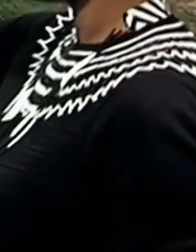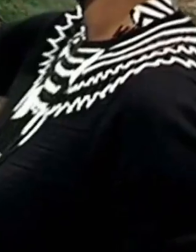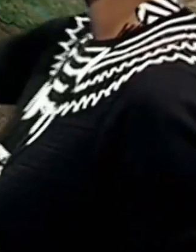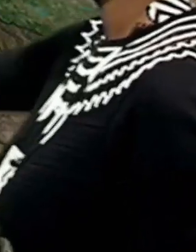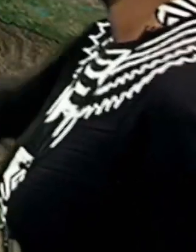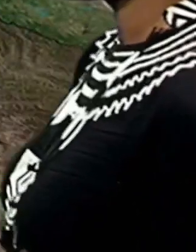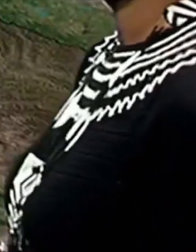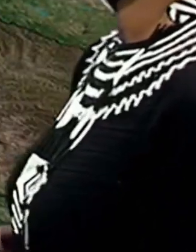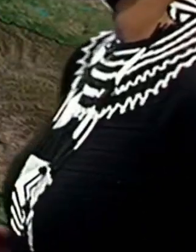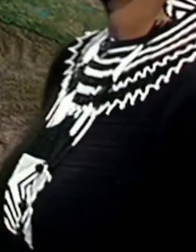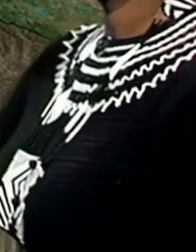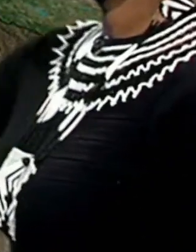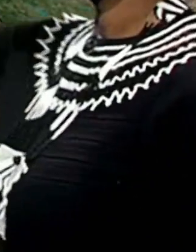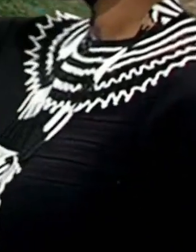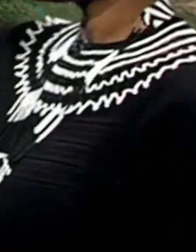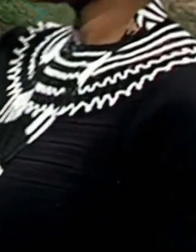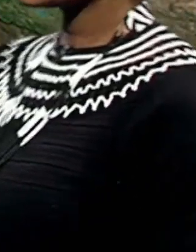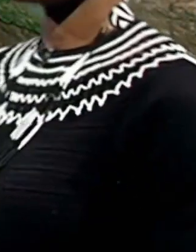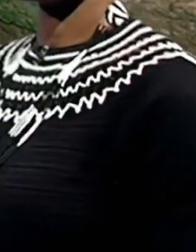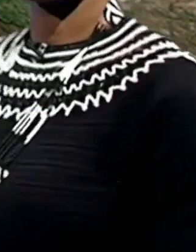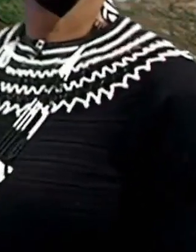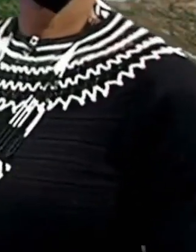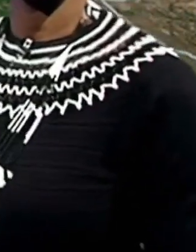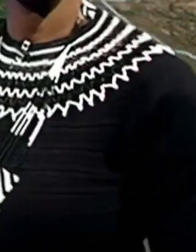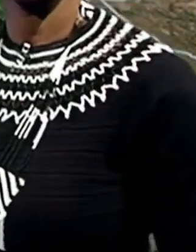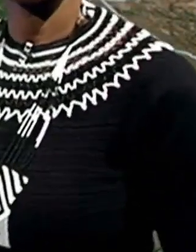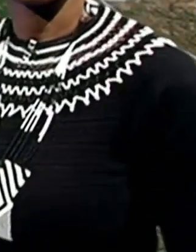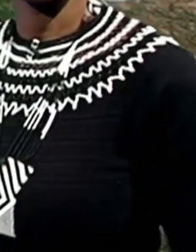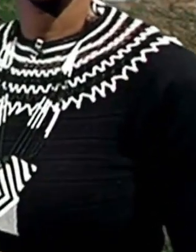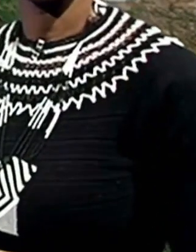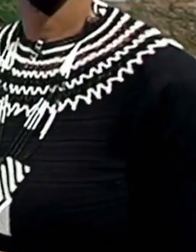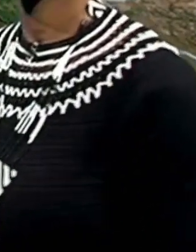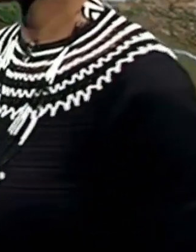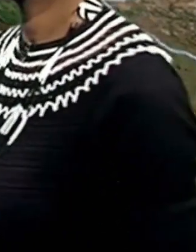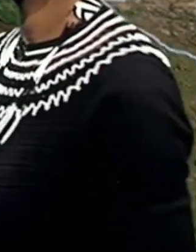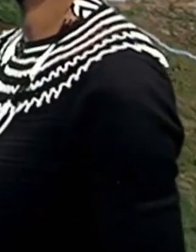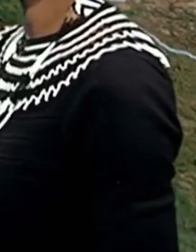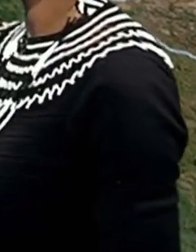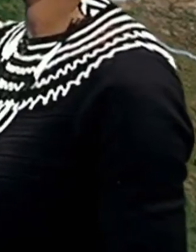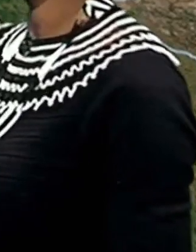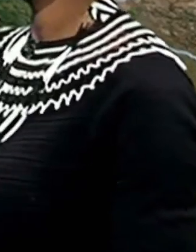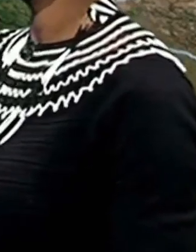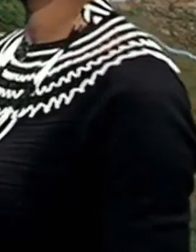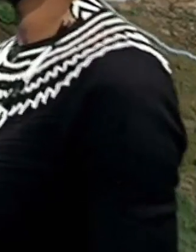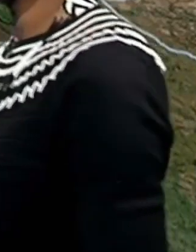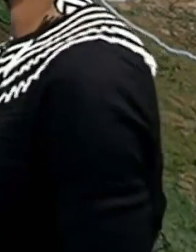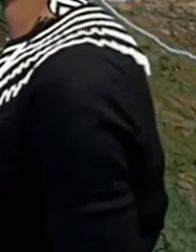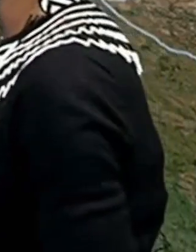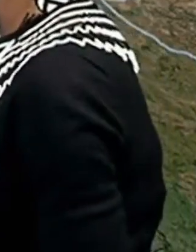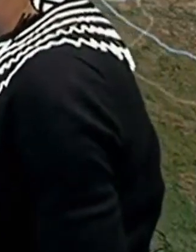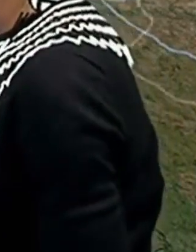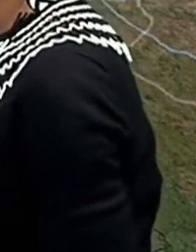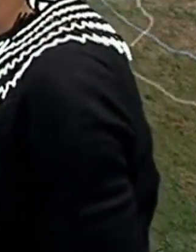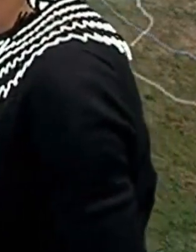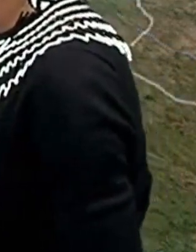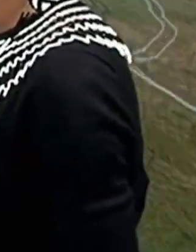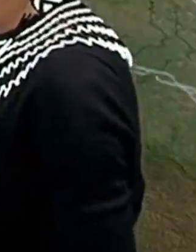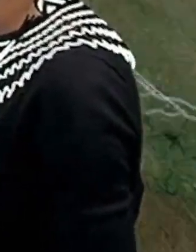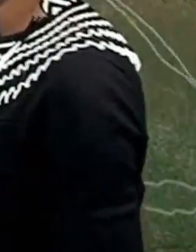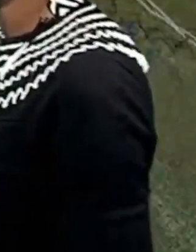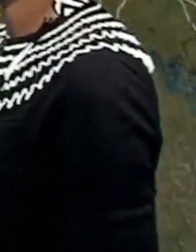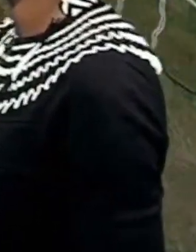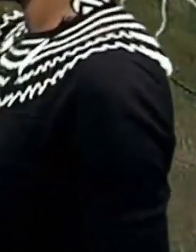e lebe ga itekanetse thata mo Thapameng, Bothaville tla nna tsididi ka digata di le 6 go a go di le 33, Bloemfontein ka digata di le 4 go a go di